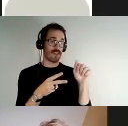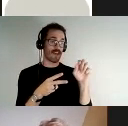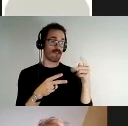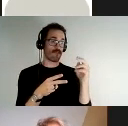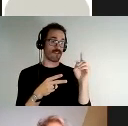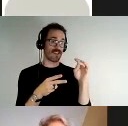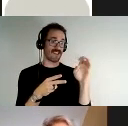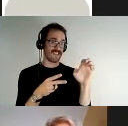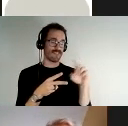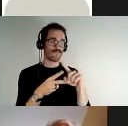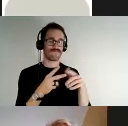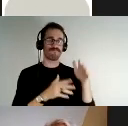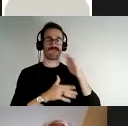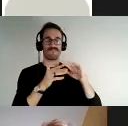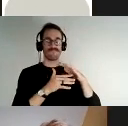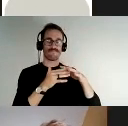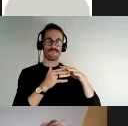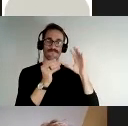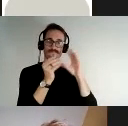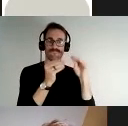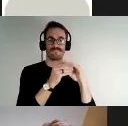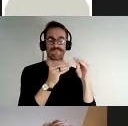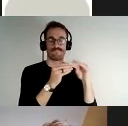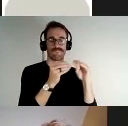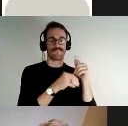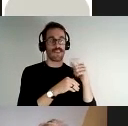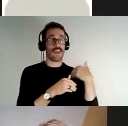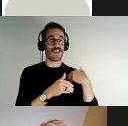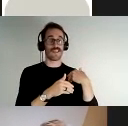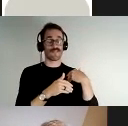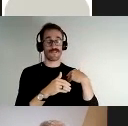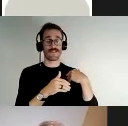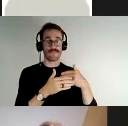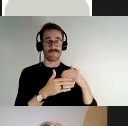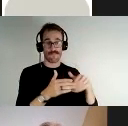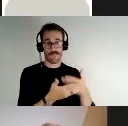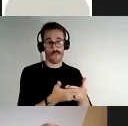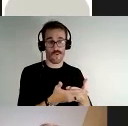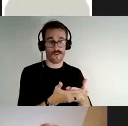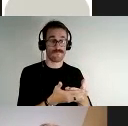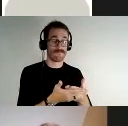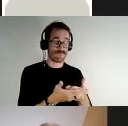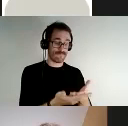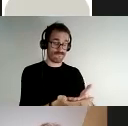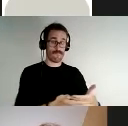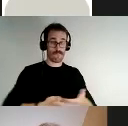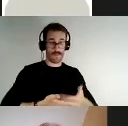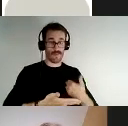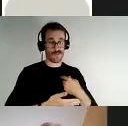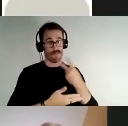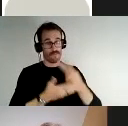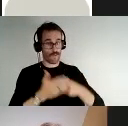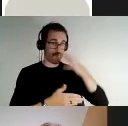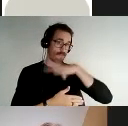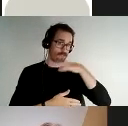mythology, having a child who was both male and female at the same time. The term today is intersex, and there's actually a